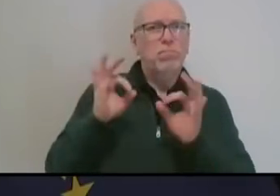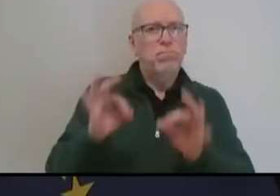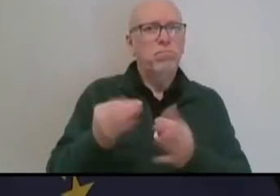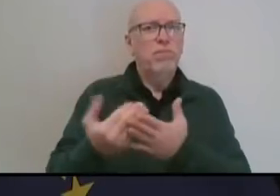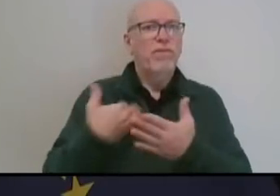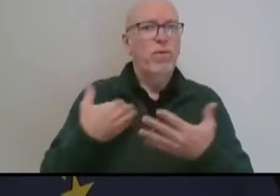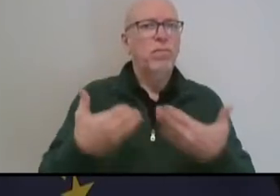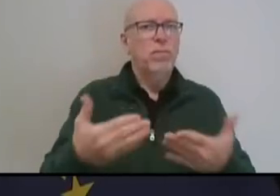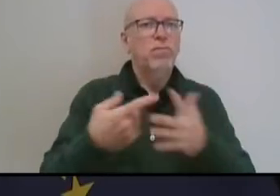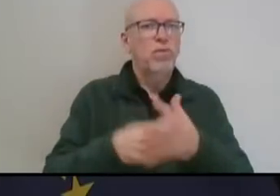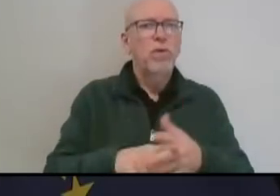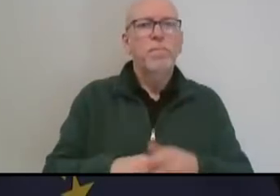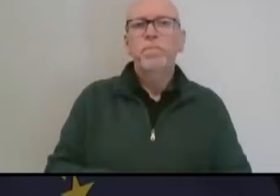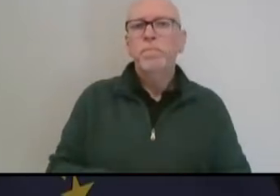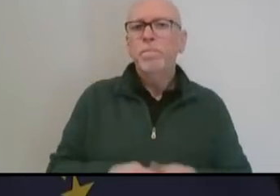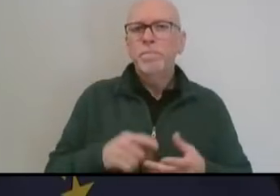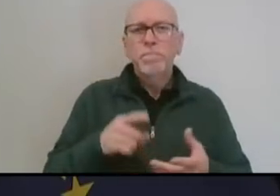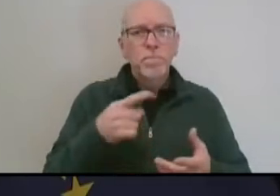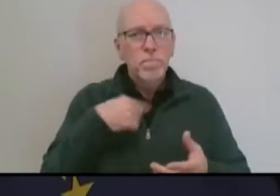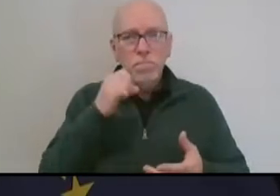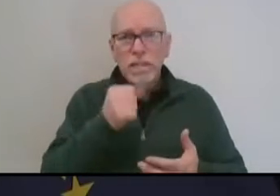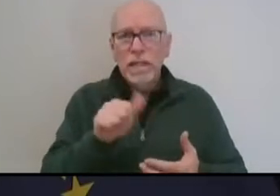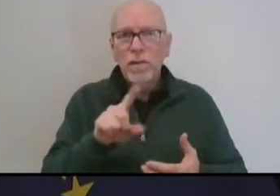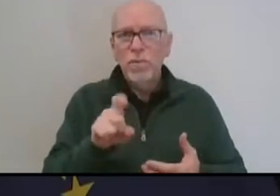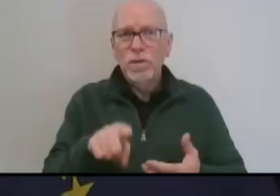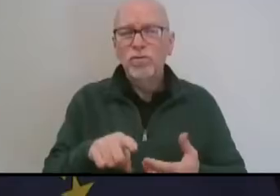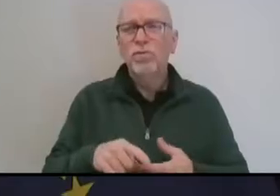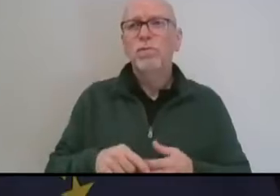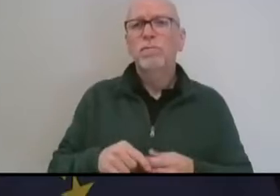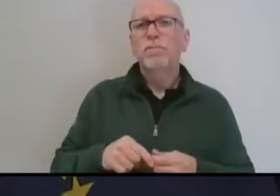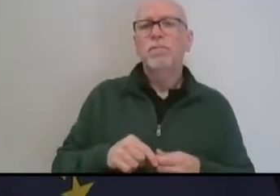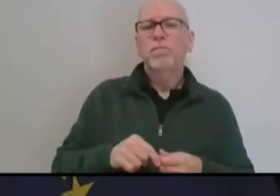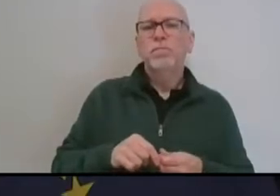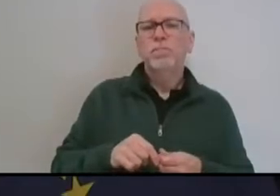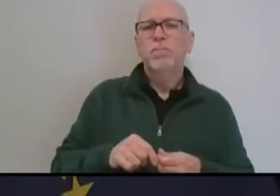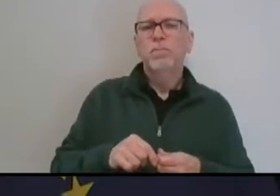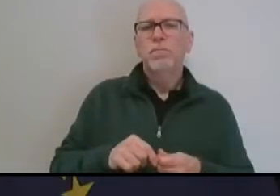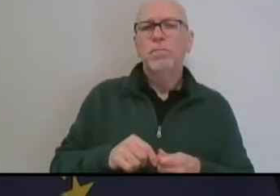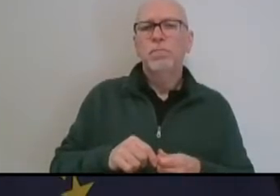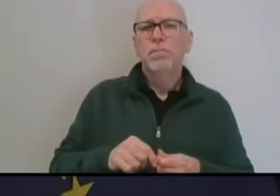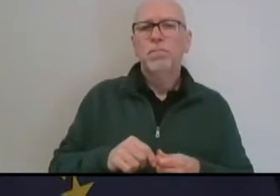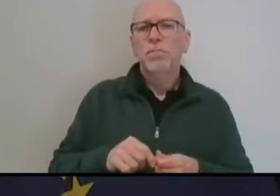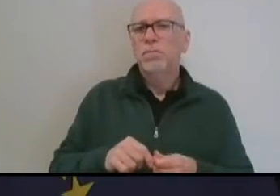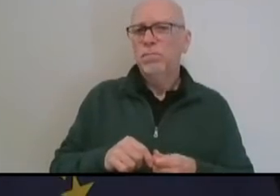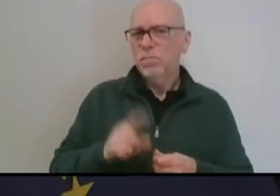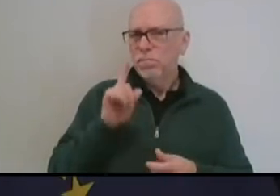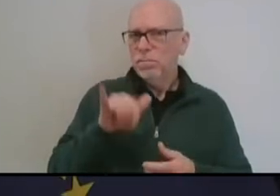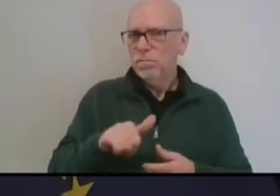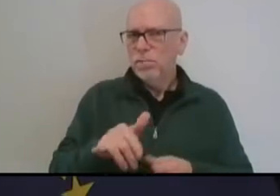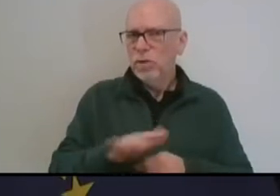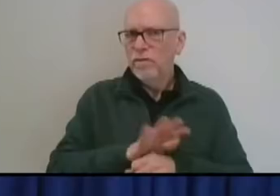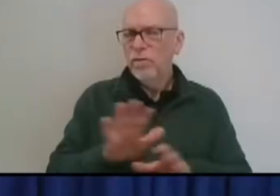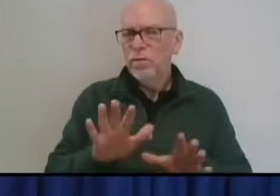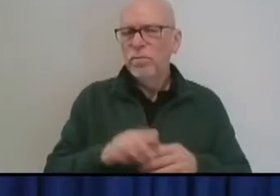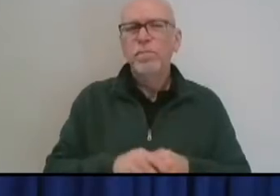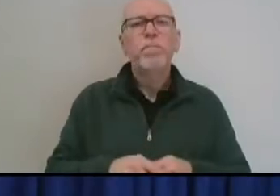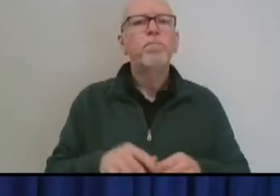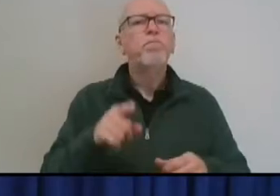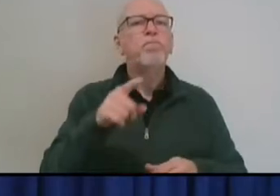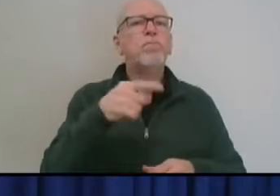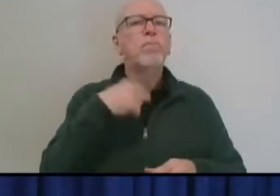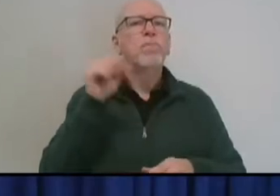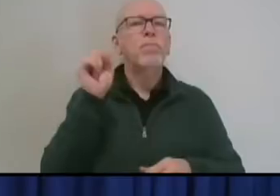one of the questions in there? Yeah, Lindsay, what do you? I think you covered most of them. I'd asked if the